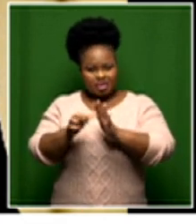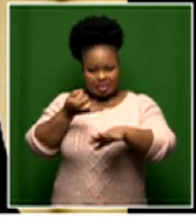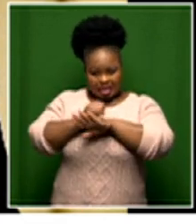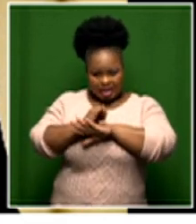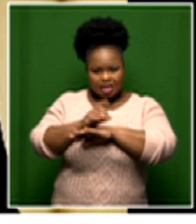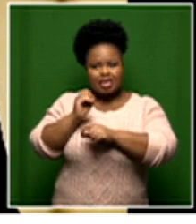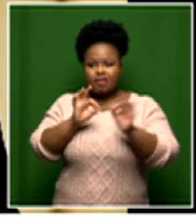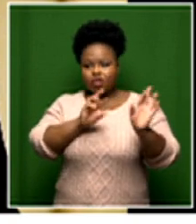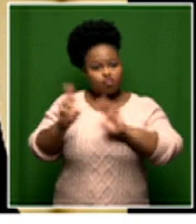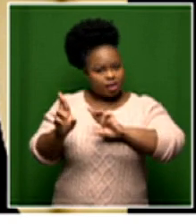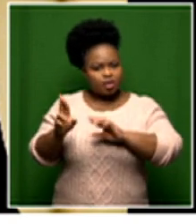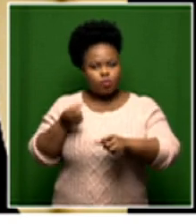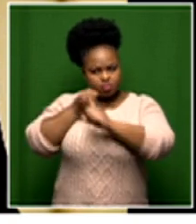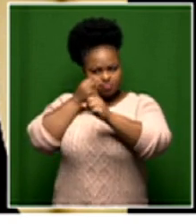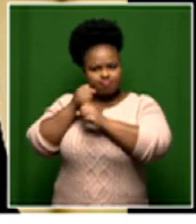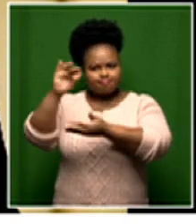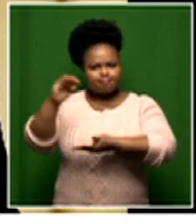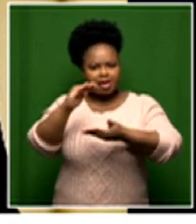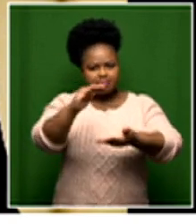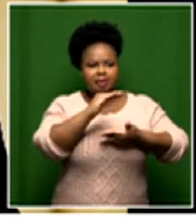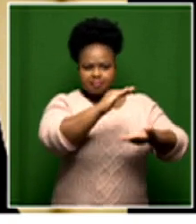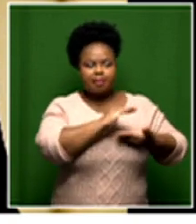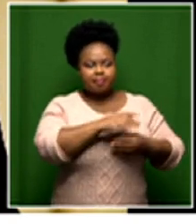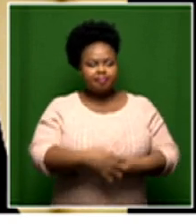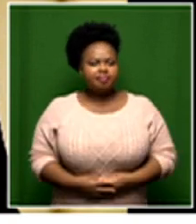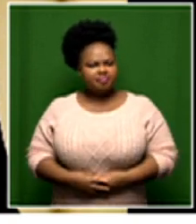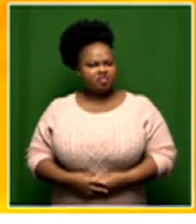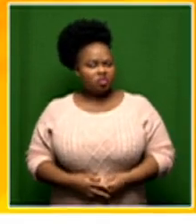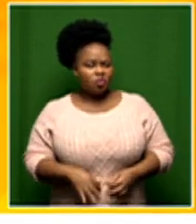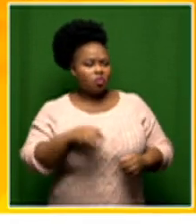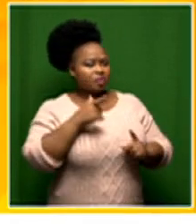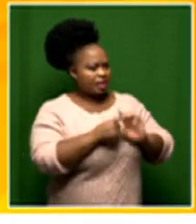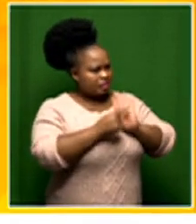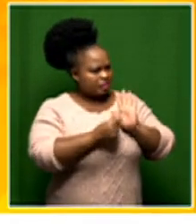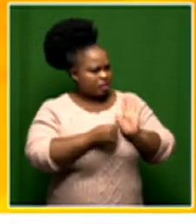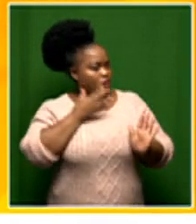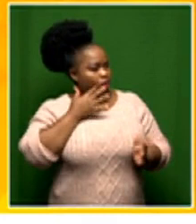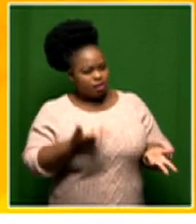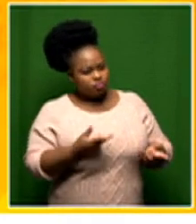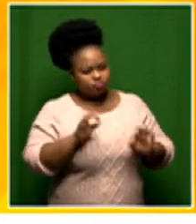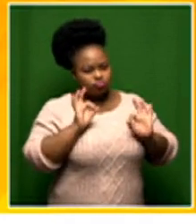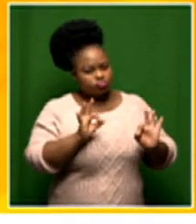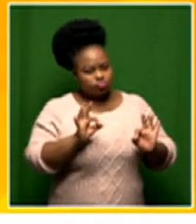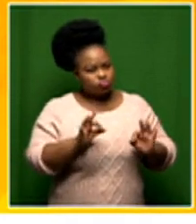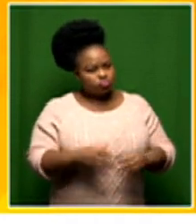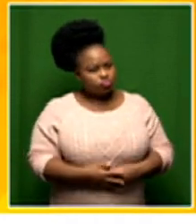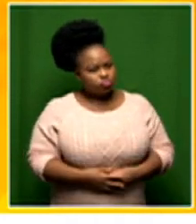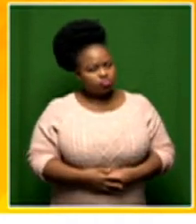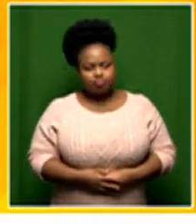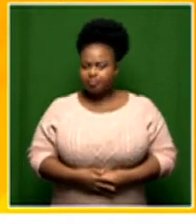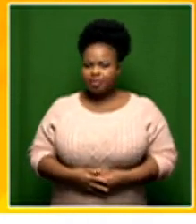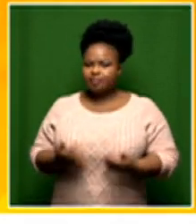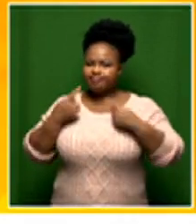we're fighting and pushing for. With regard to exact dates, Minister, are we not able to put any on the table right now? It will